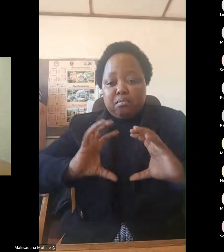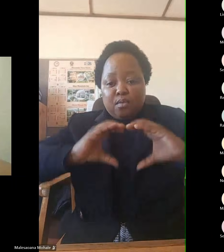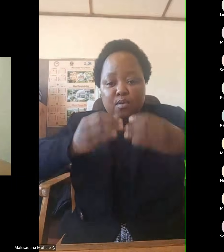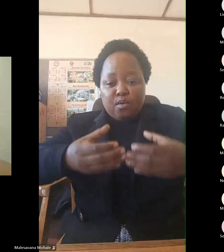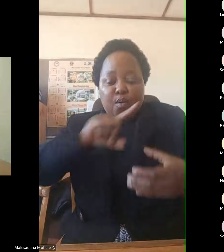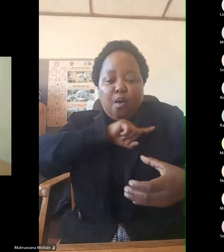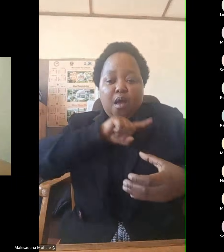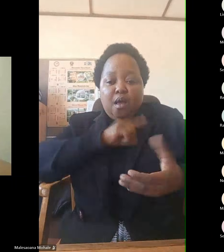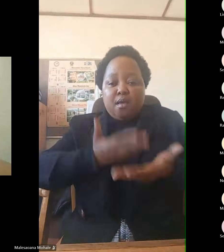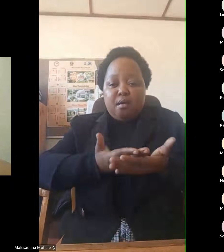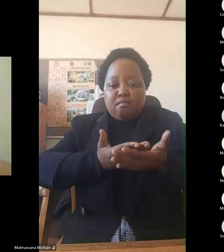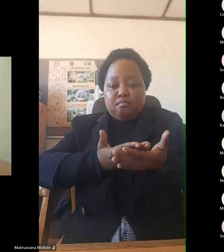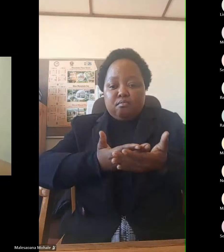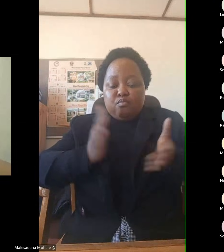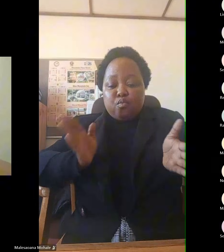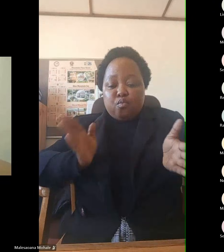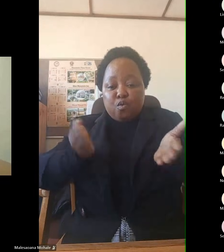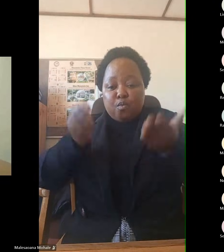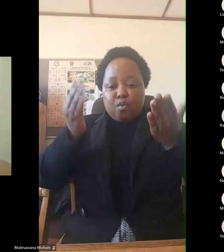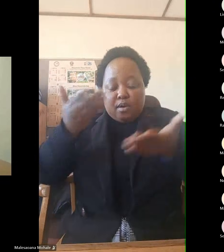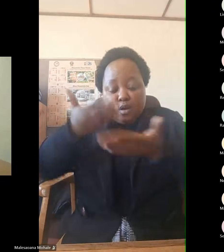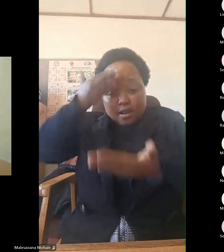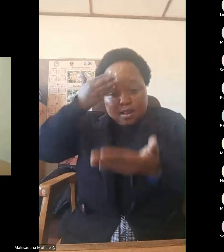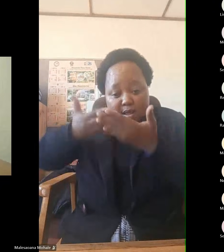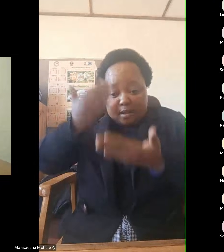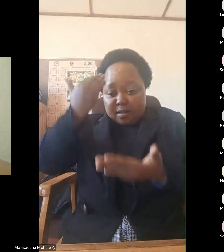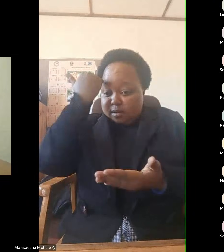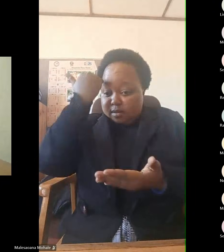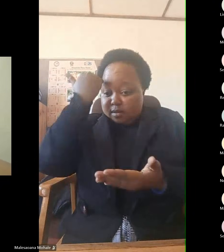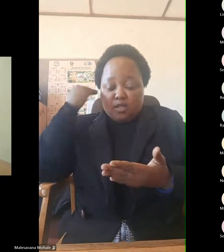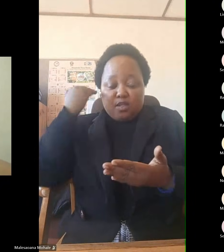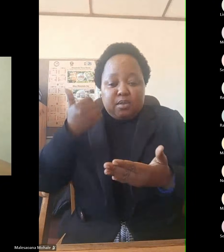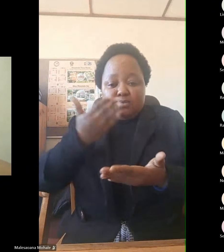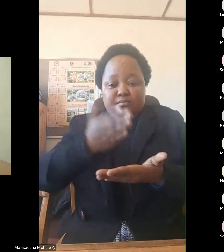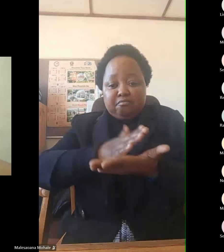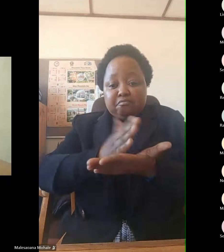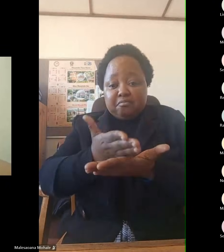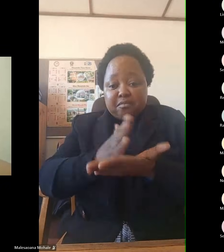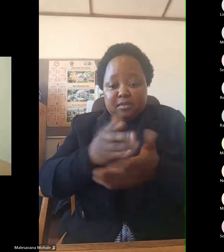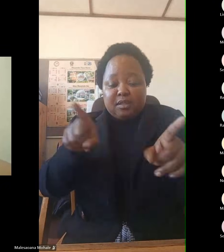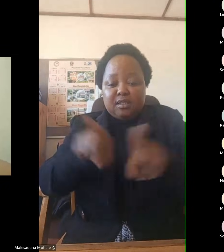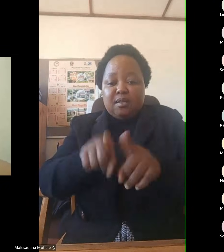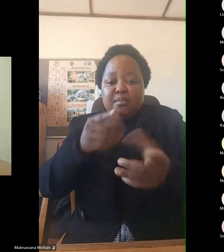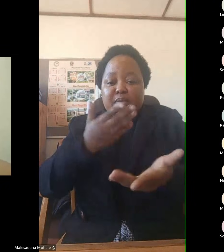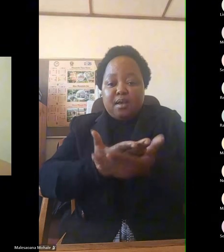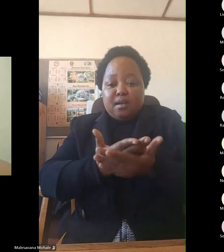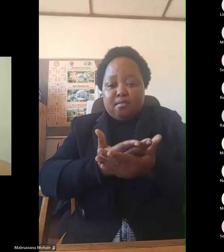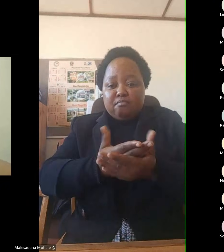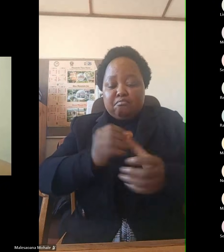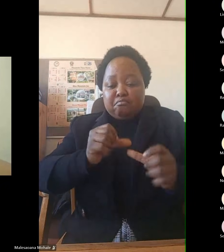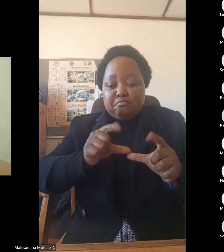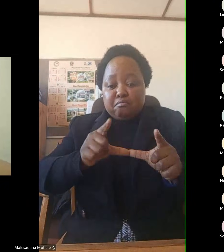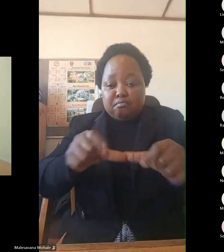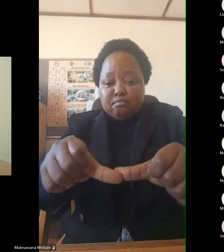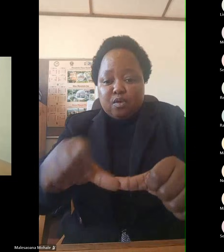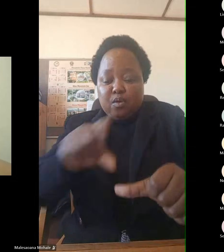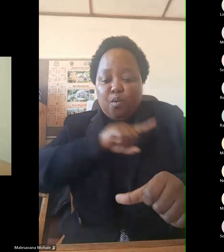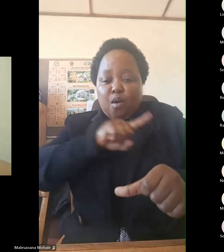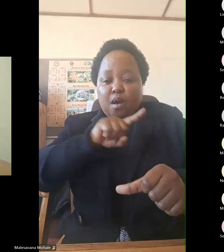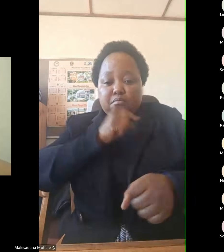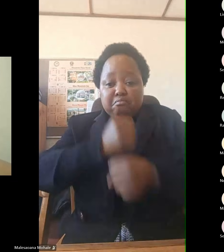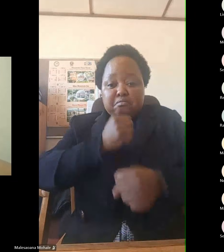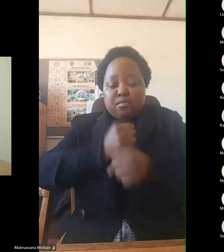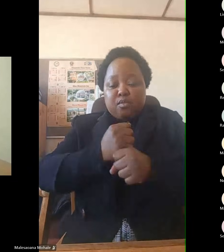learning, experience sharing, and to maintain momentum on the dialogue on GBV.